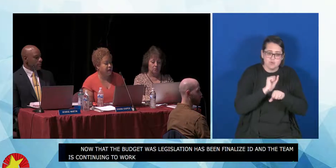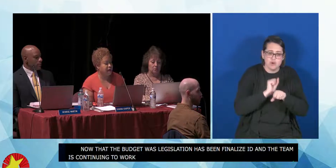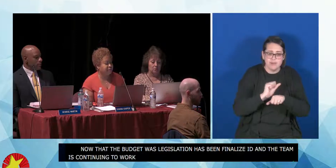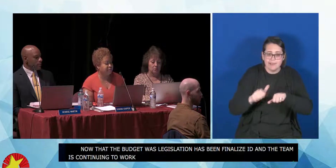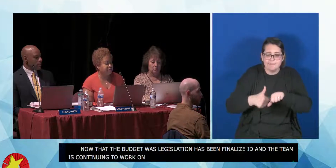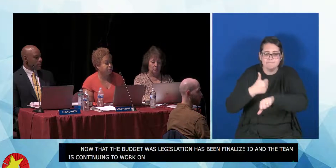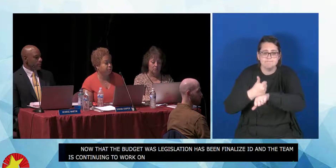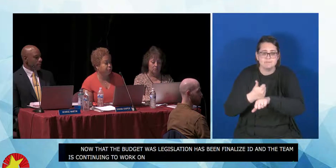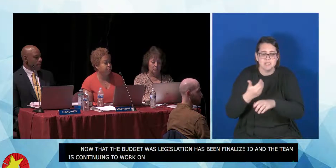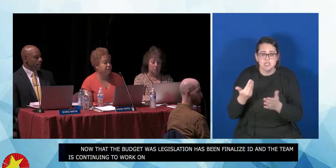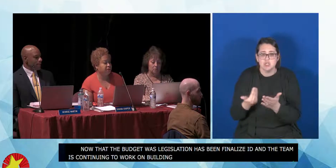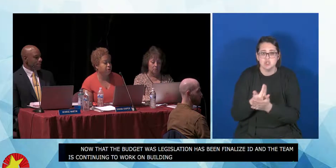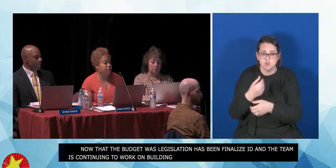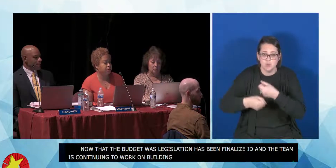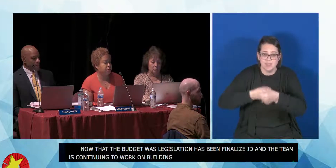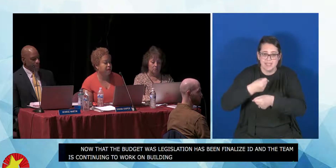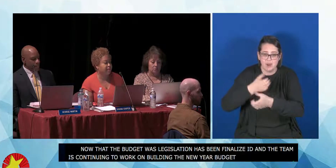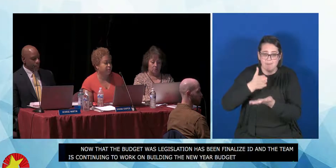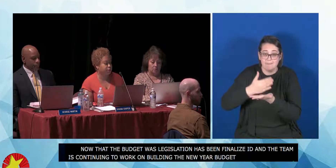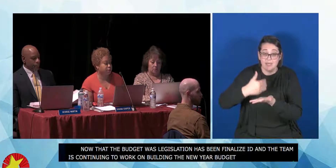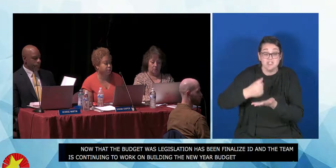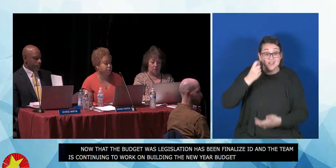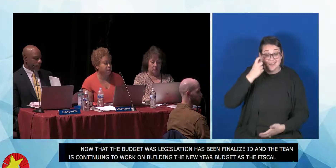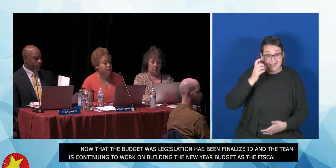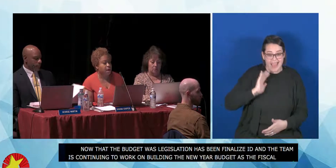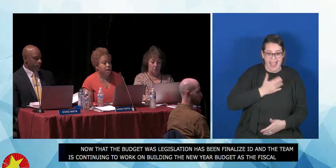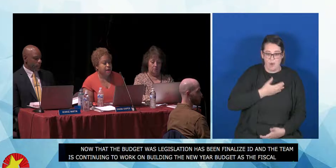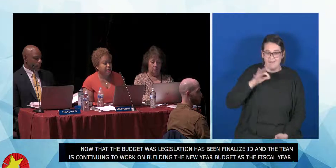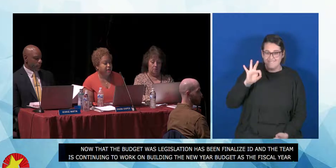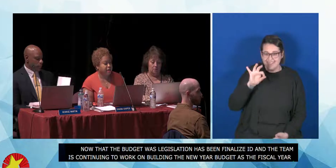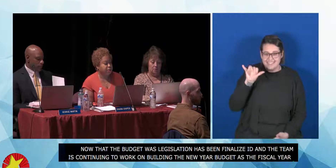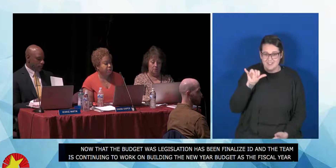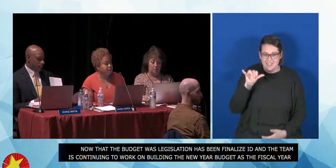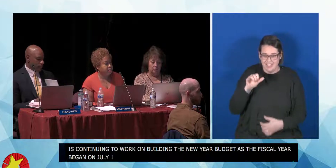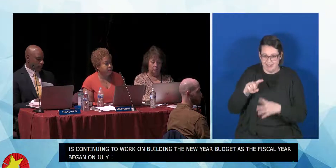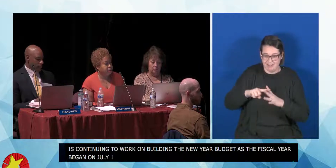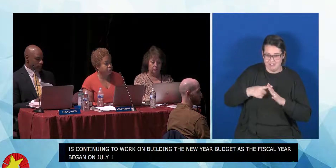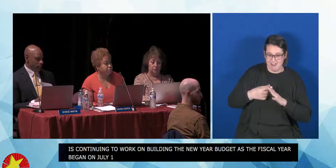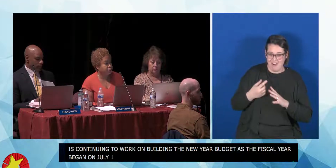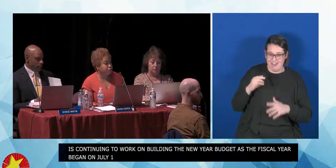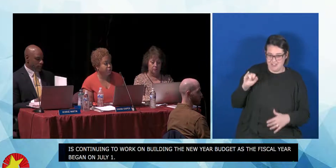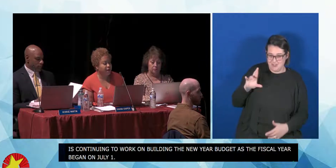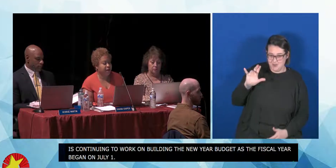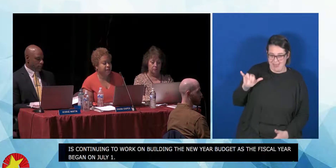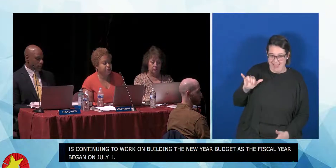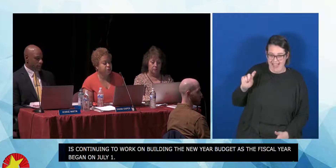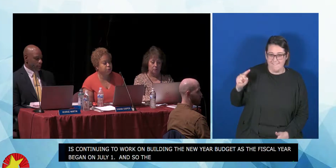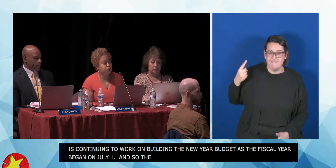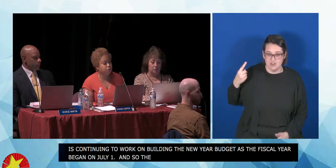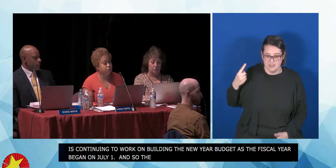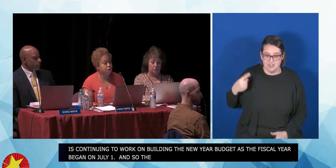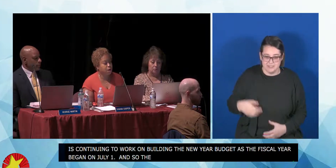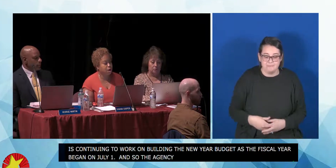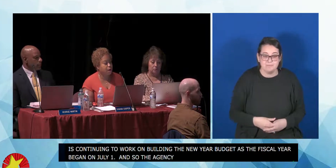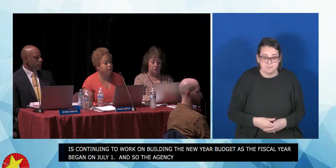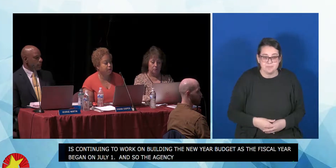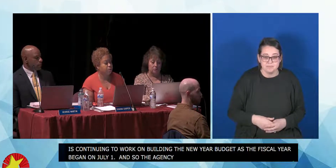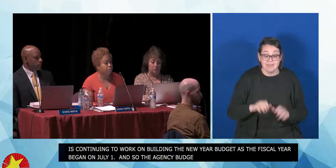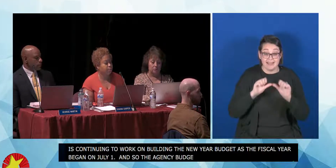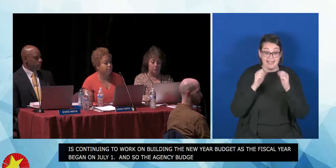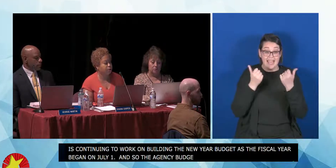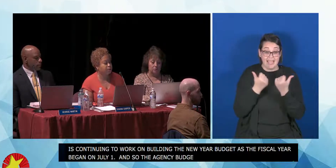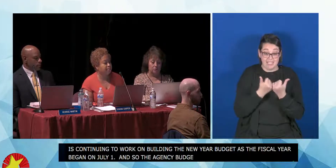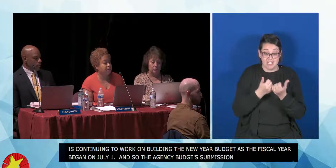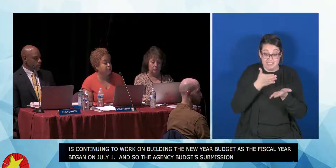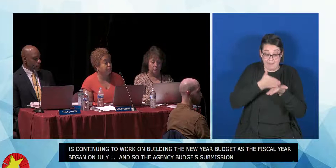budget as the fiscal year began on July 1st. And the agency's budget submission package is due on